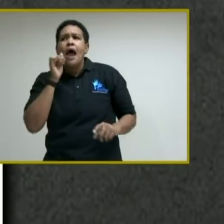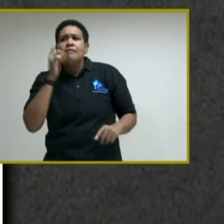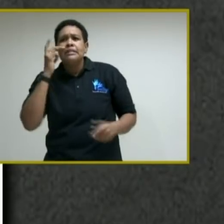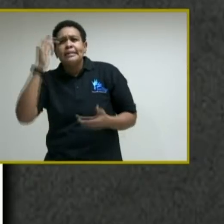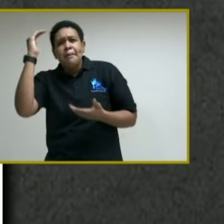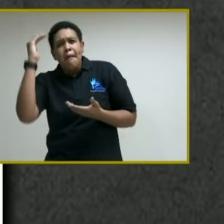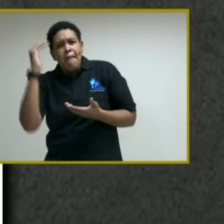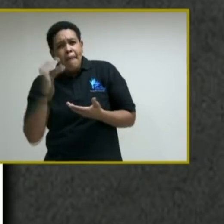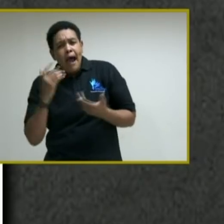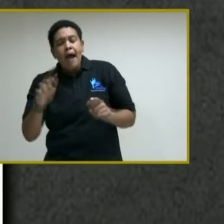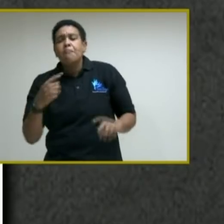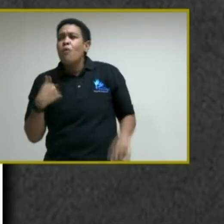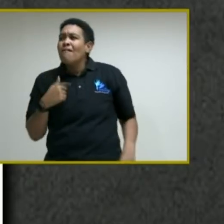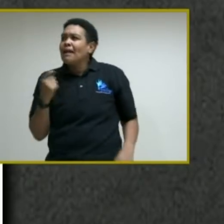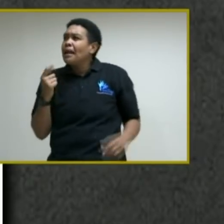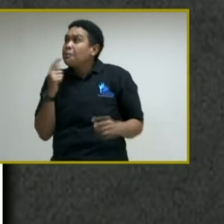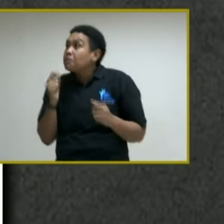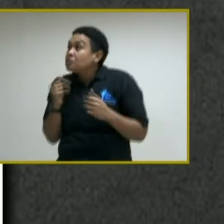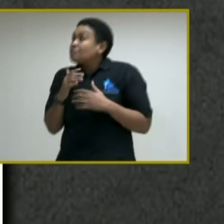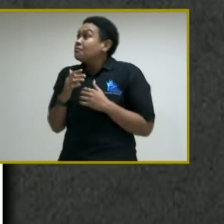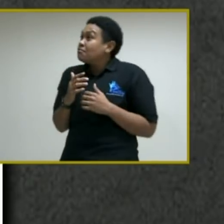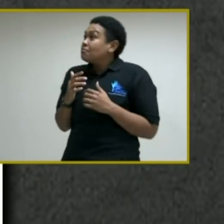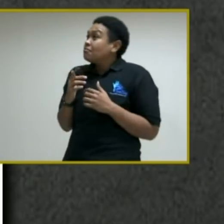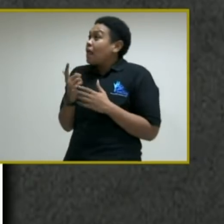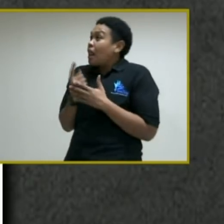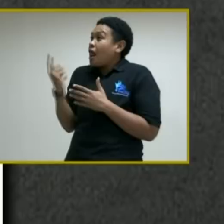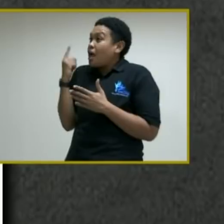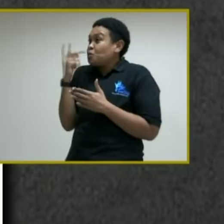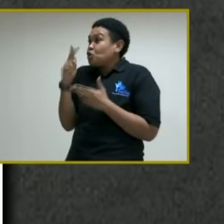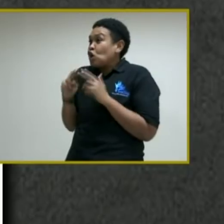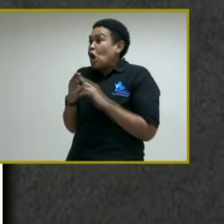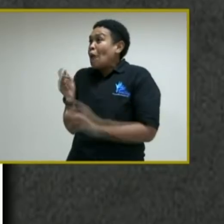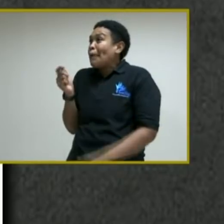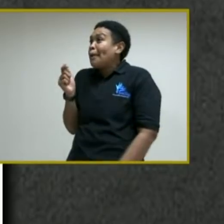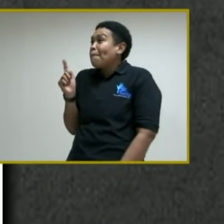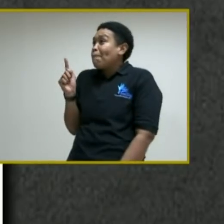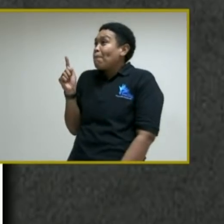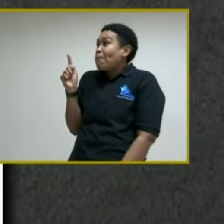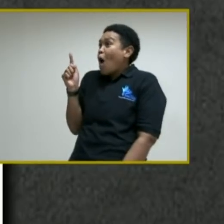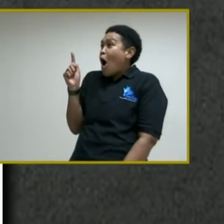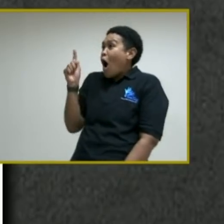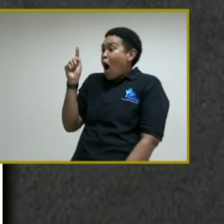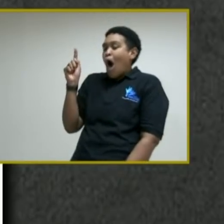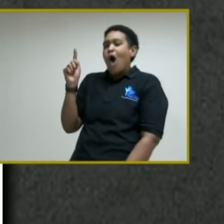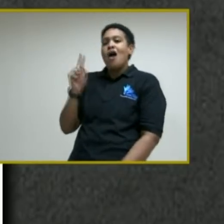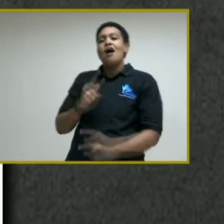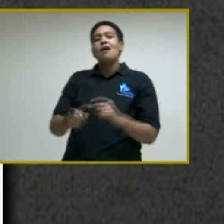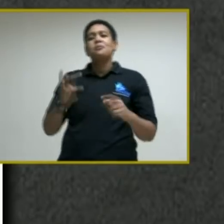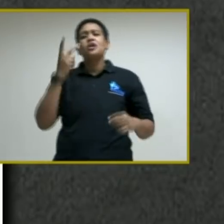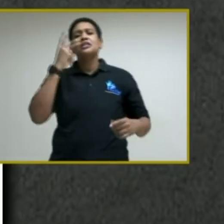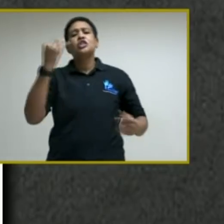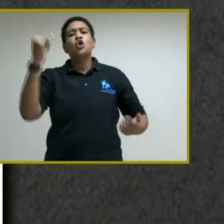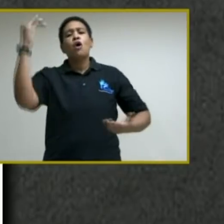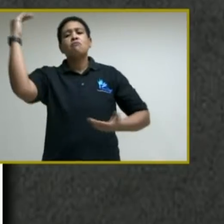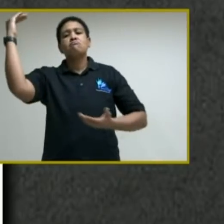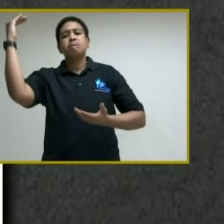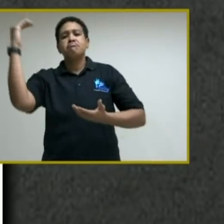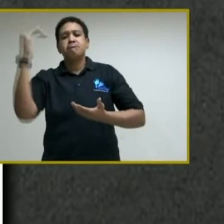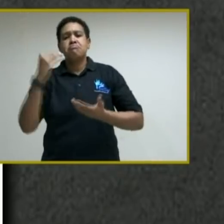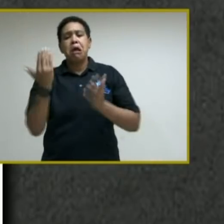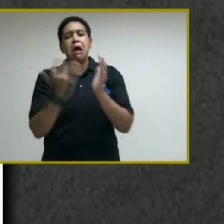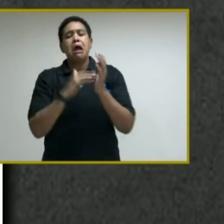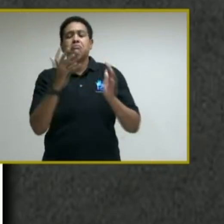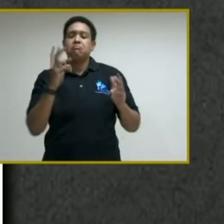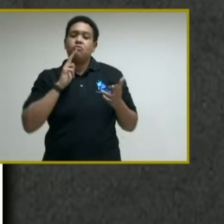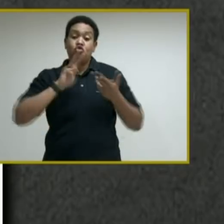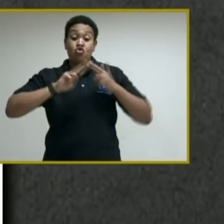We had a little scare last week when we saw the numbers going up, but we have seen that they're coming down again, and so